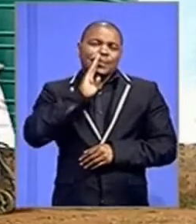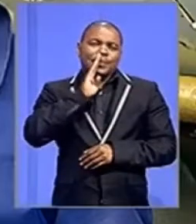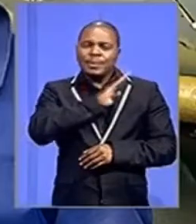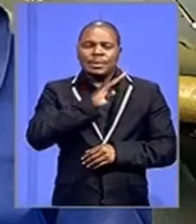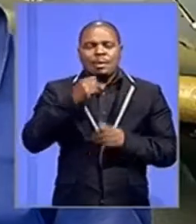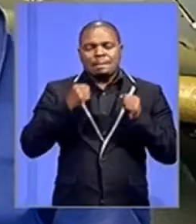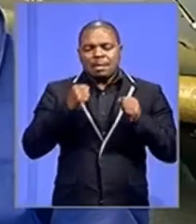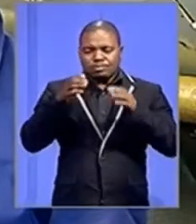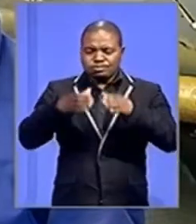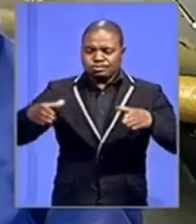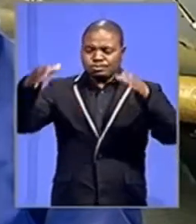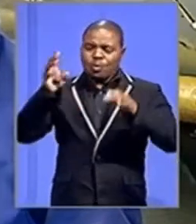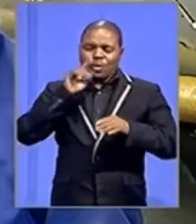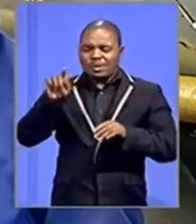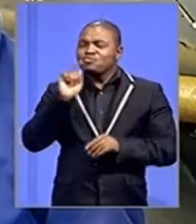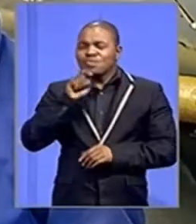metsi